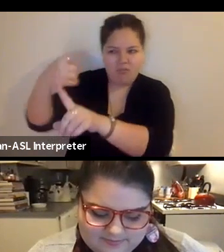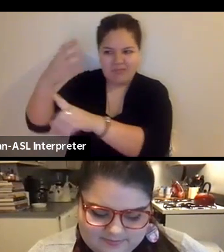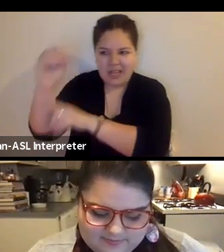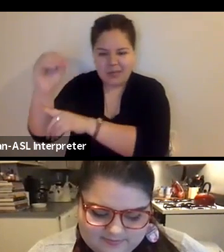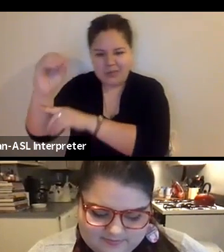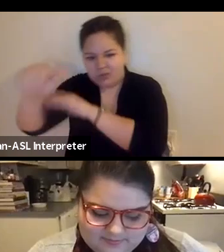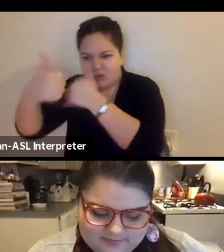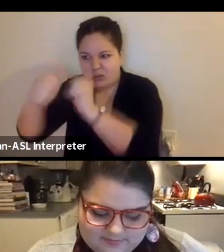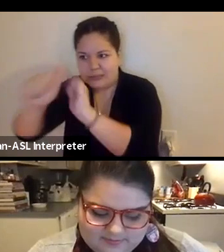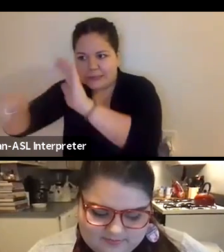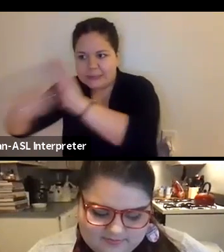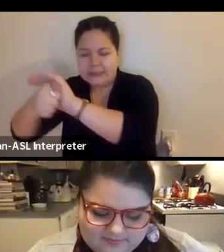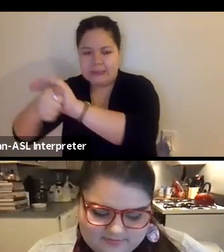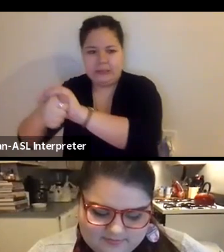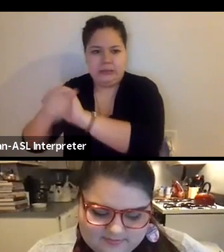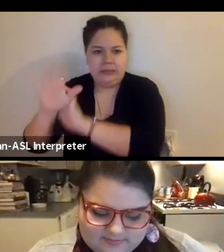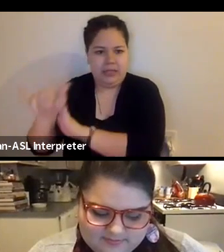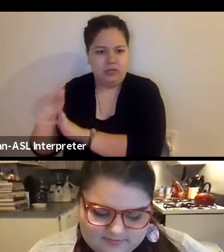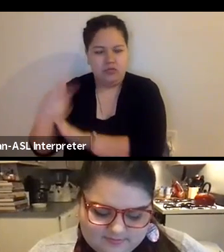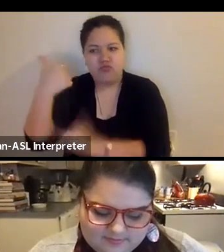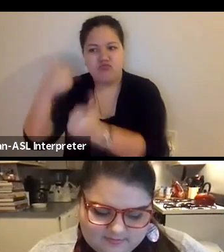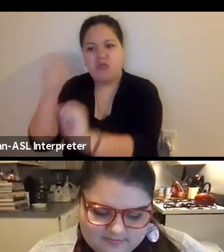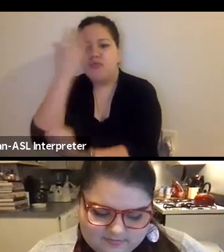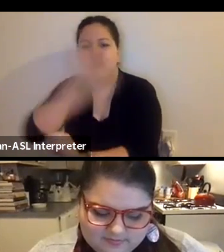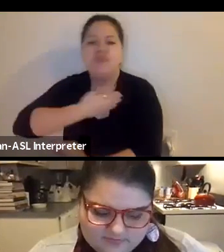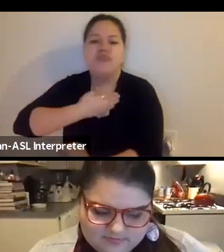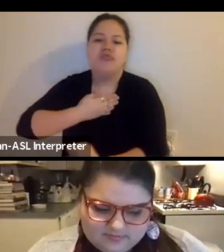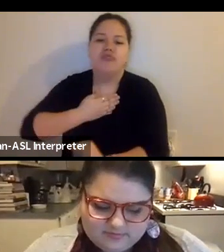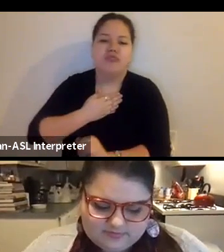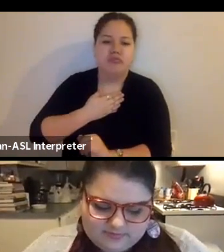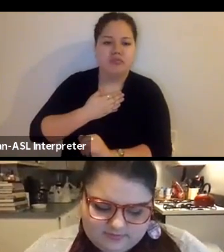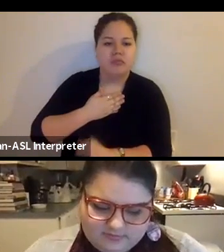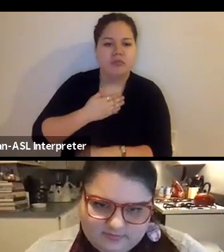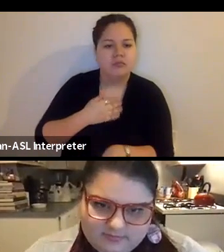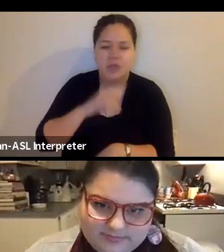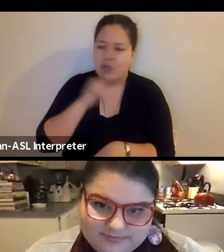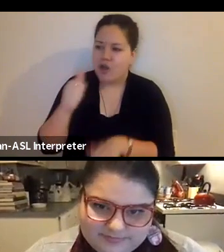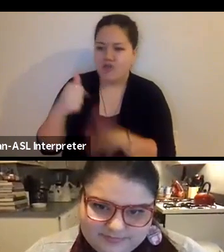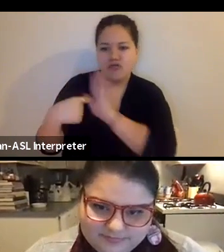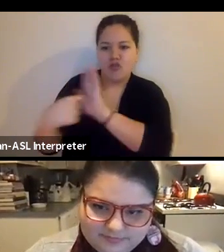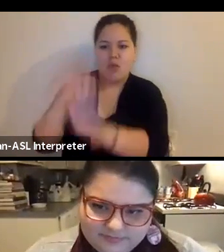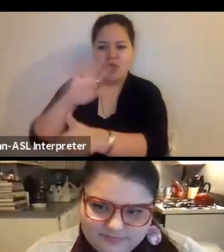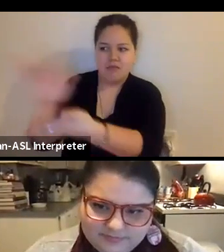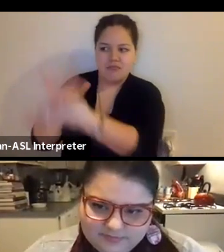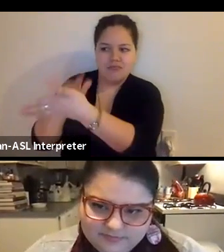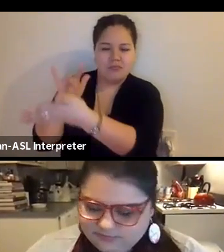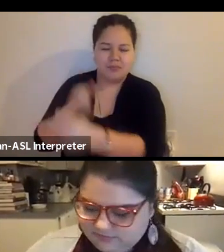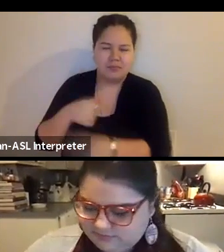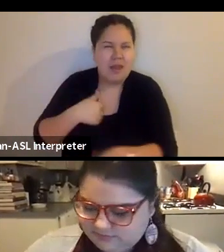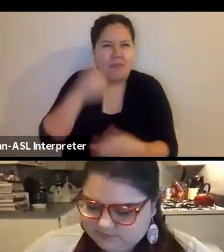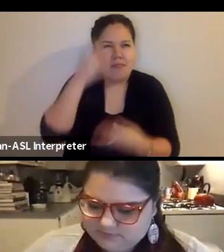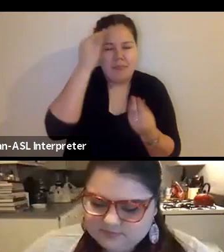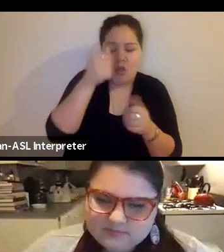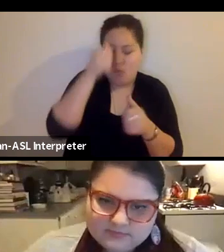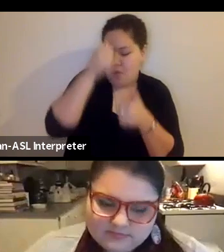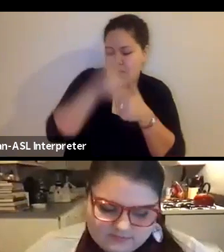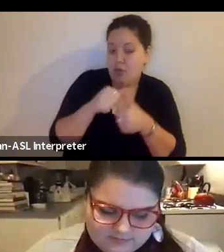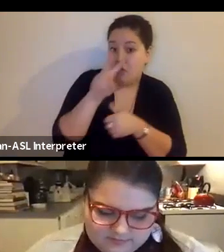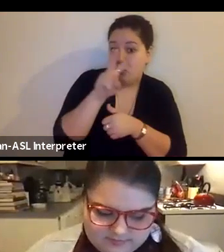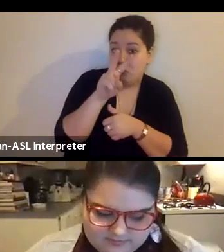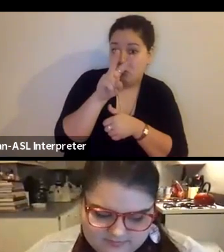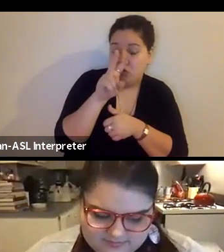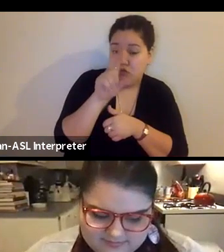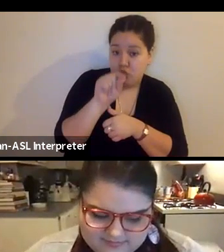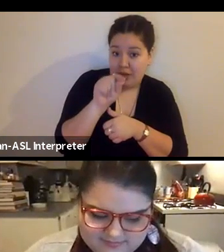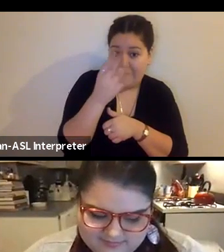these companies to obscure where they come from. I think about in 2014, I was doing just like a research